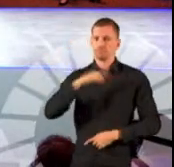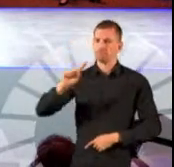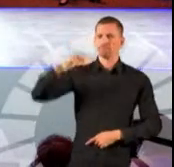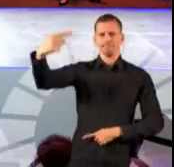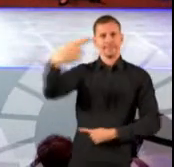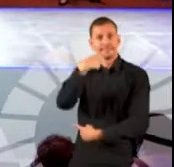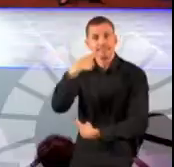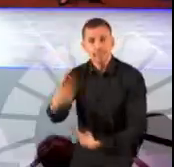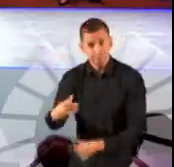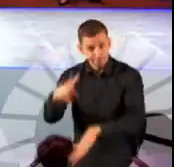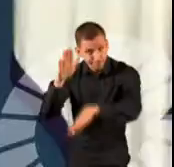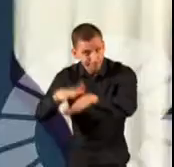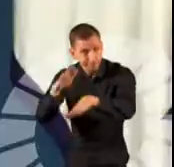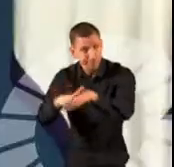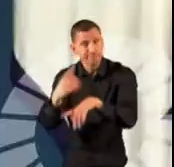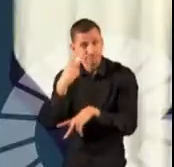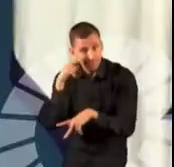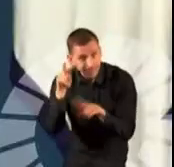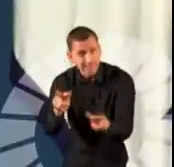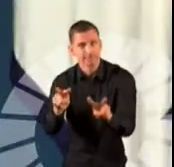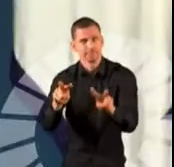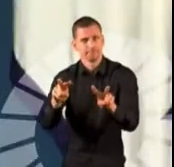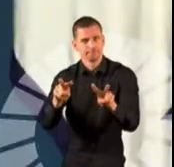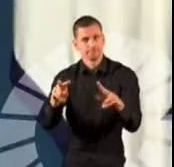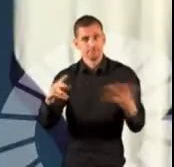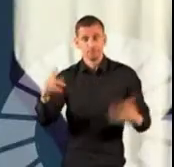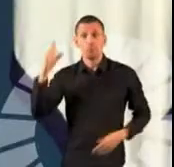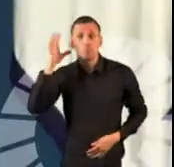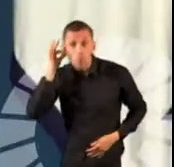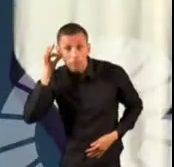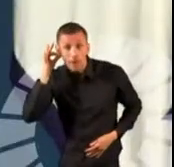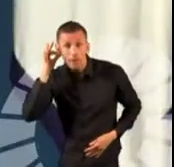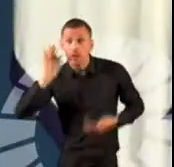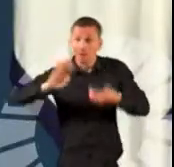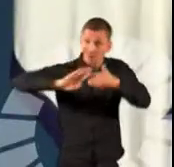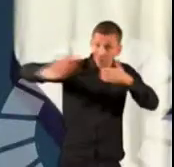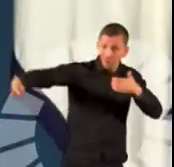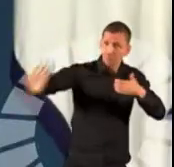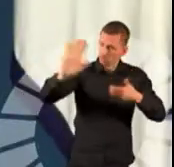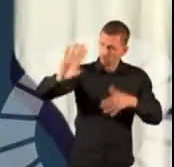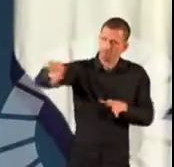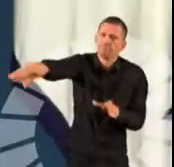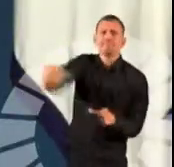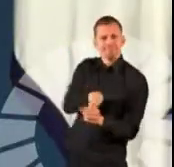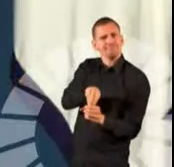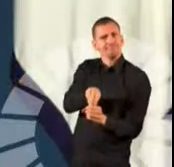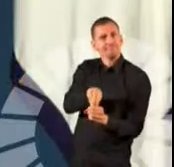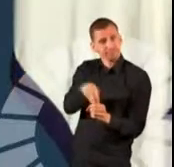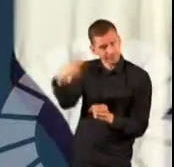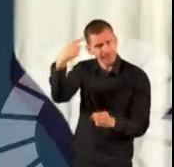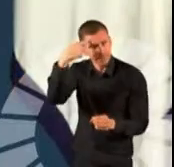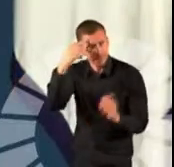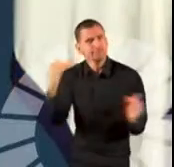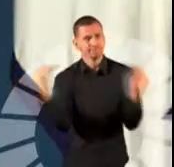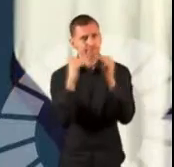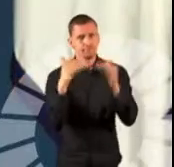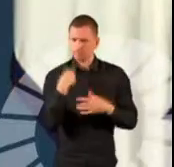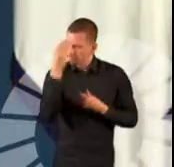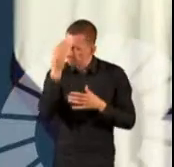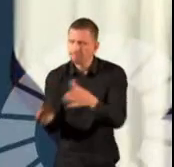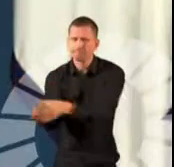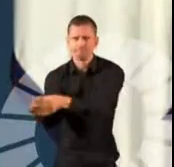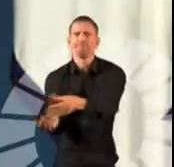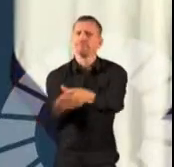girls, because I believe, as you all do, that addressing gender equity and